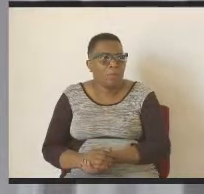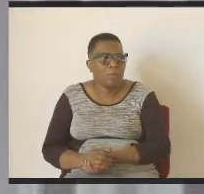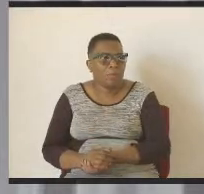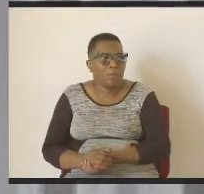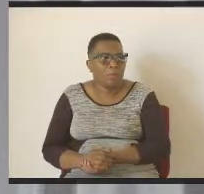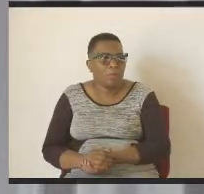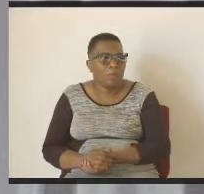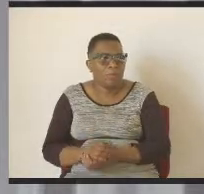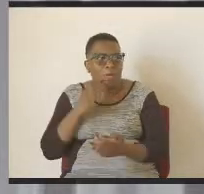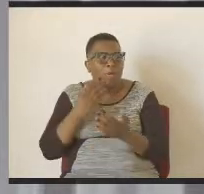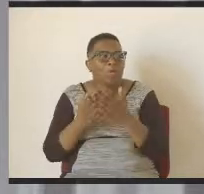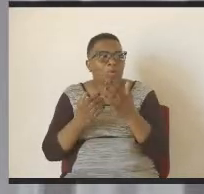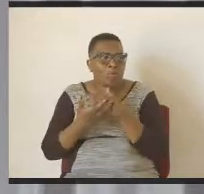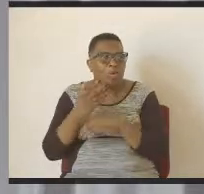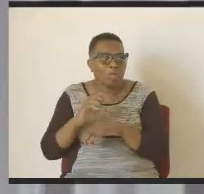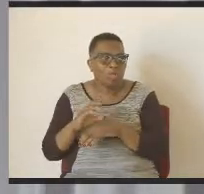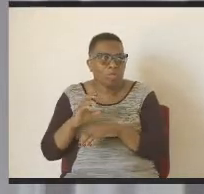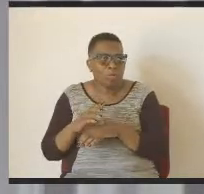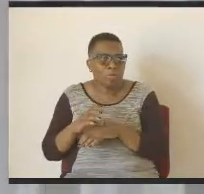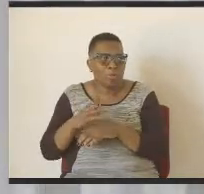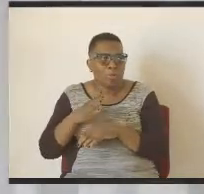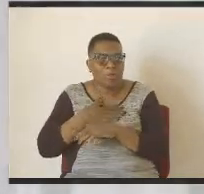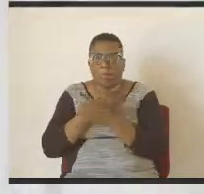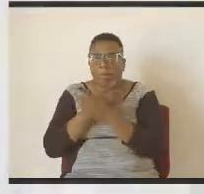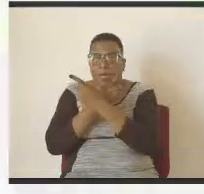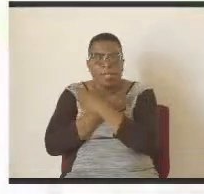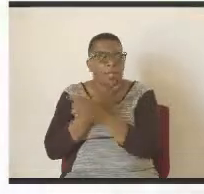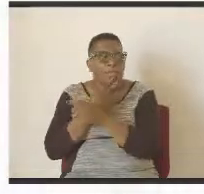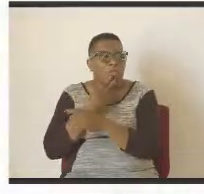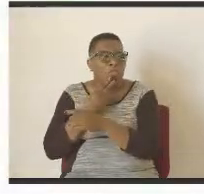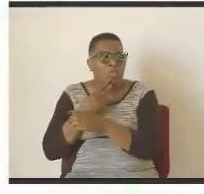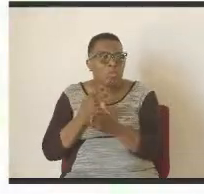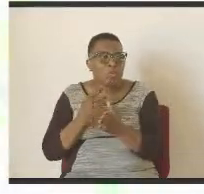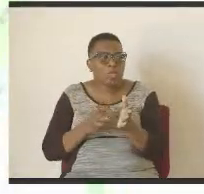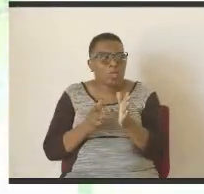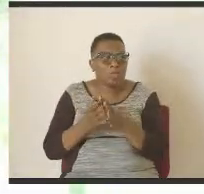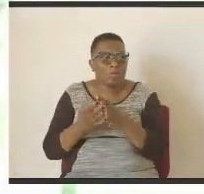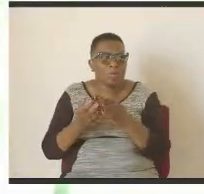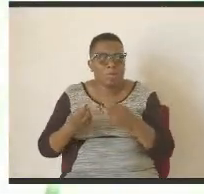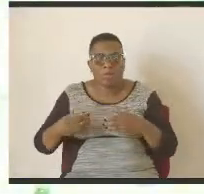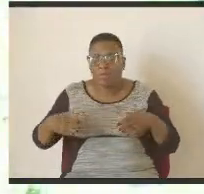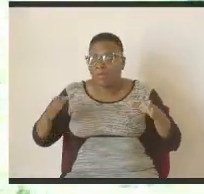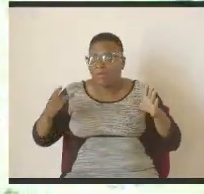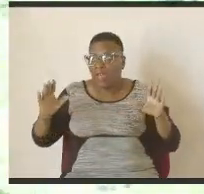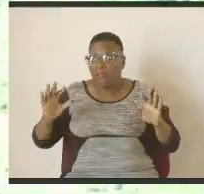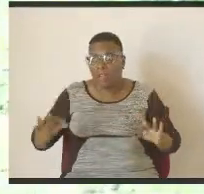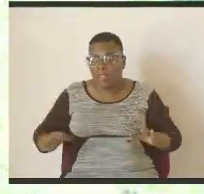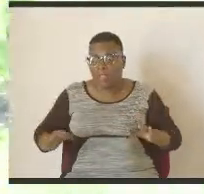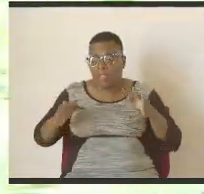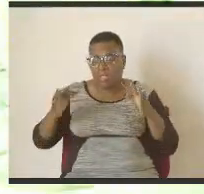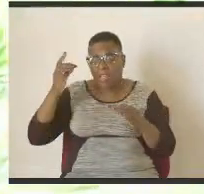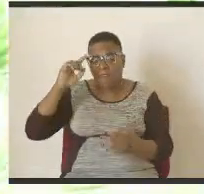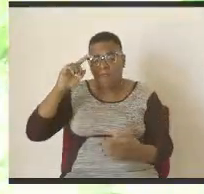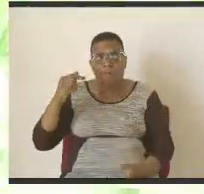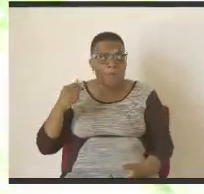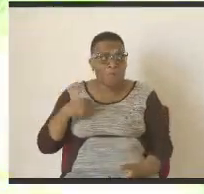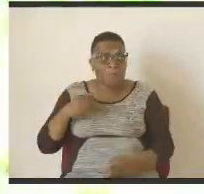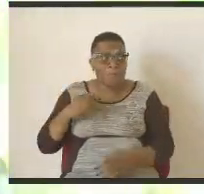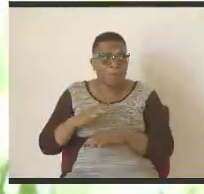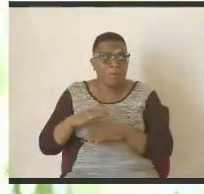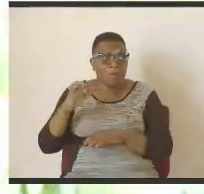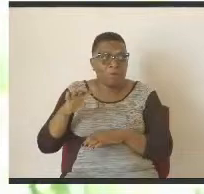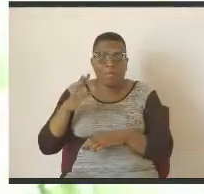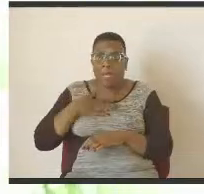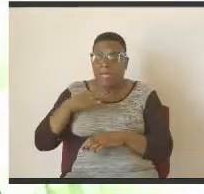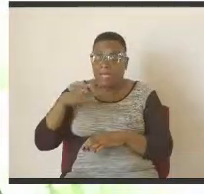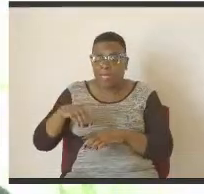Good morning, church. Morning. My dear sweet Jesus sacrificed his life for me on the cross. I know I can depend on